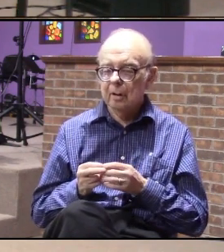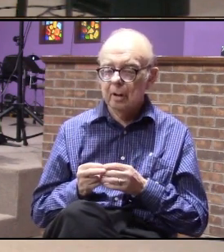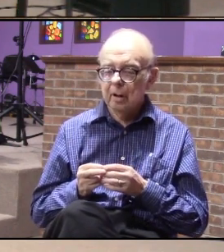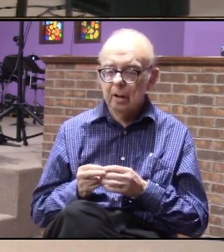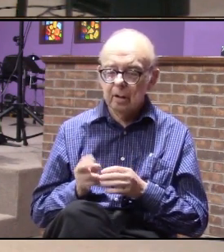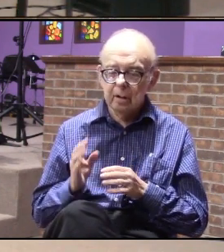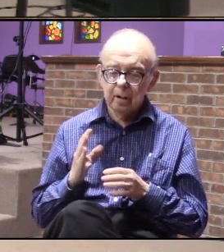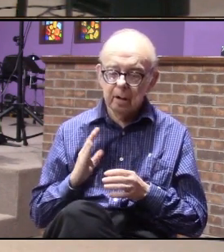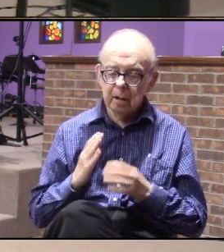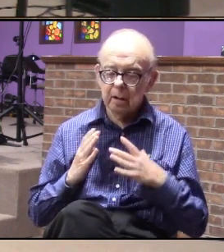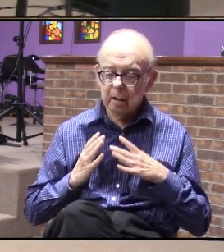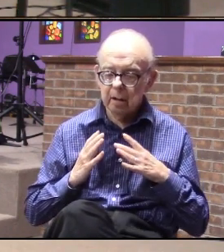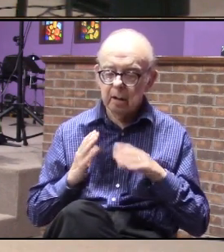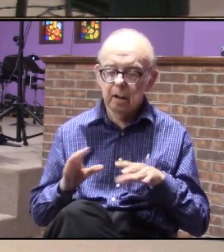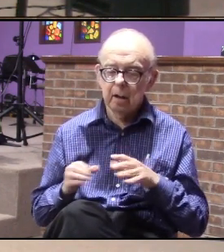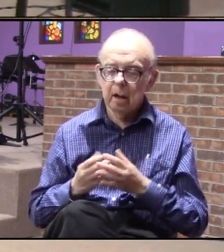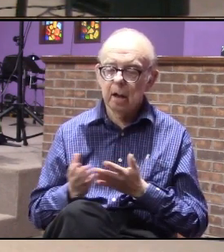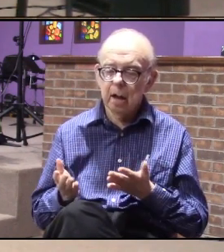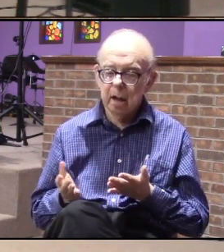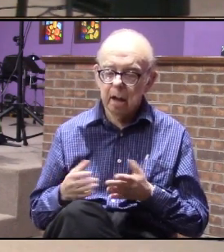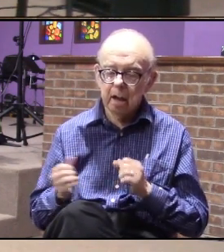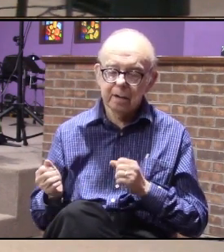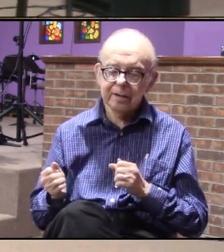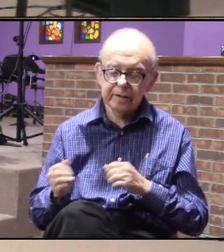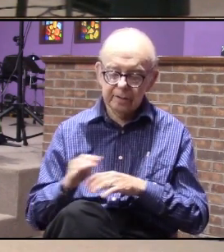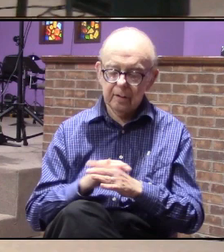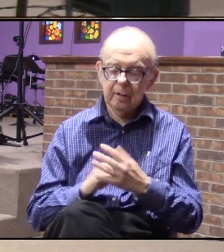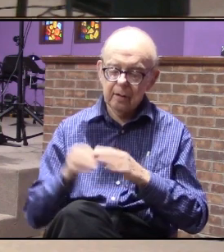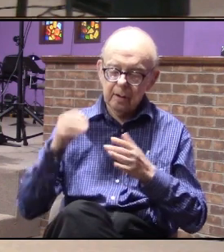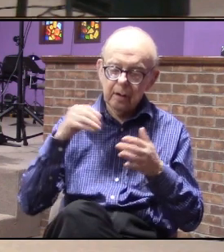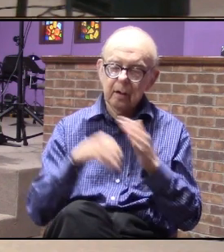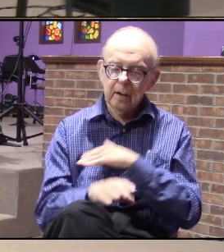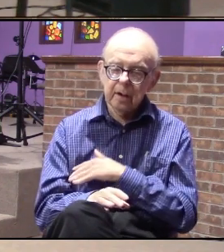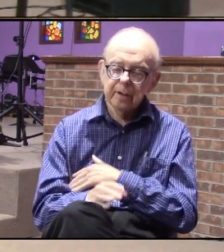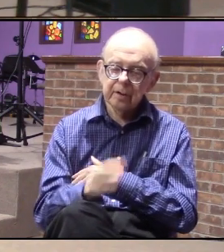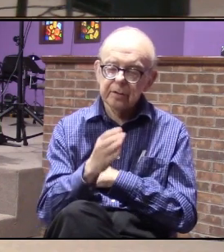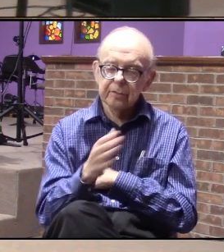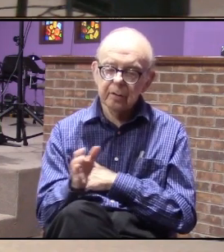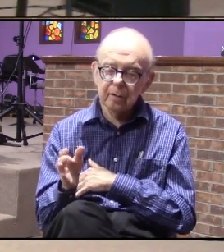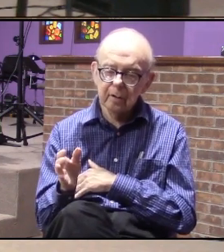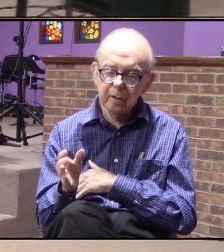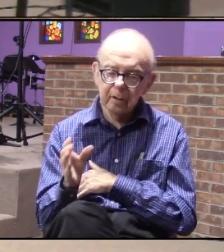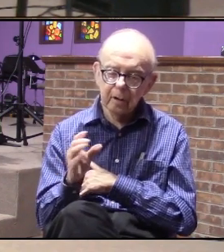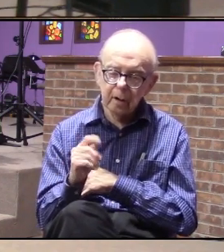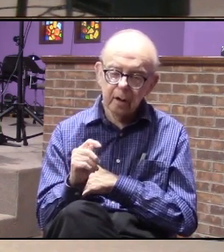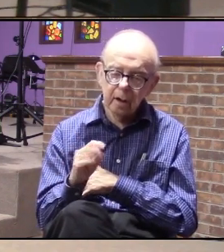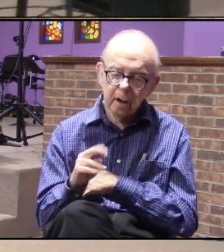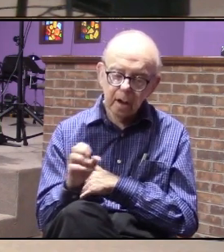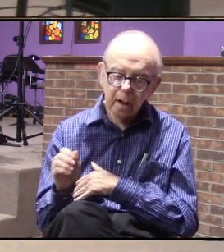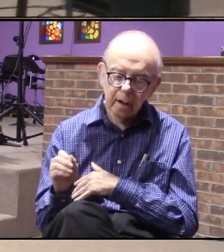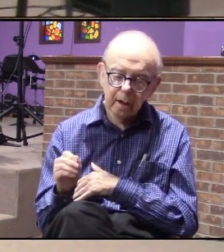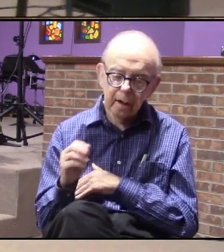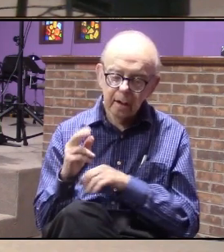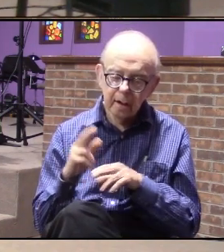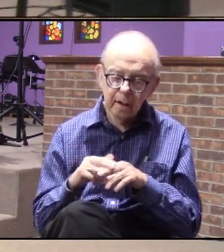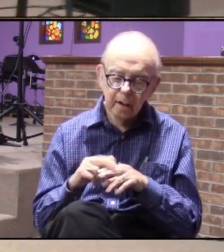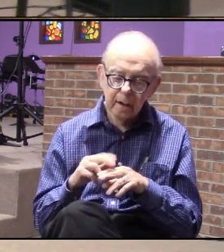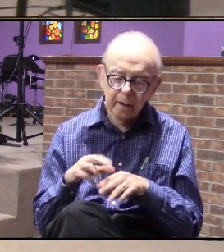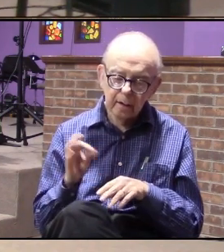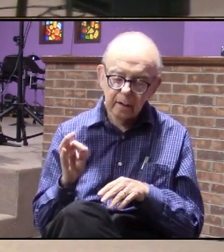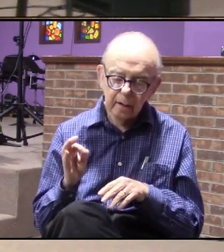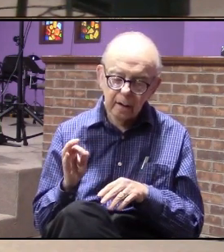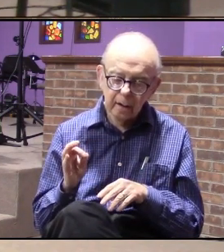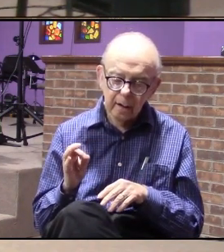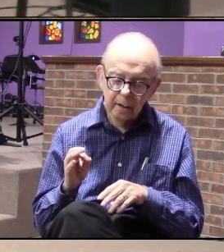So what the baboon does is the baboon takes its hand, sticks it in the tree hole where the salt's at, or in the hole in the